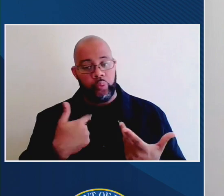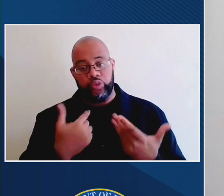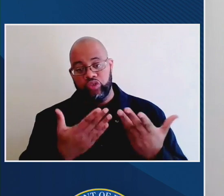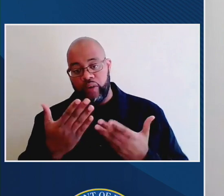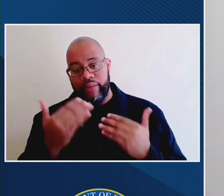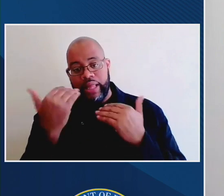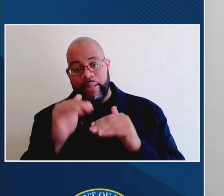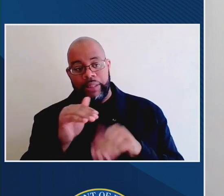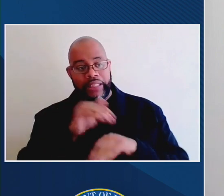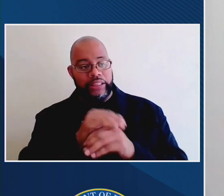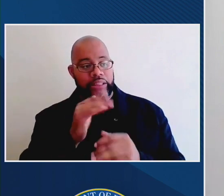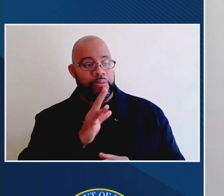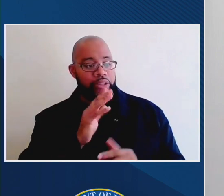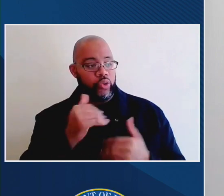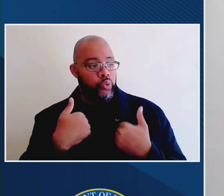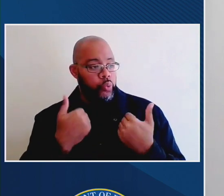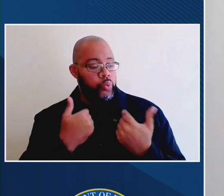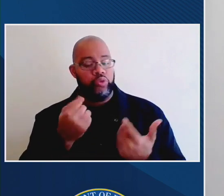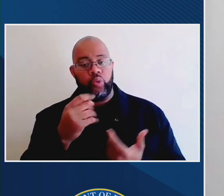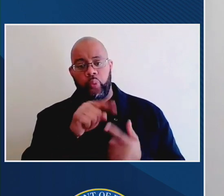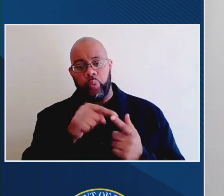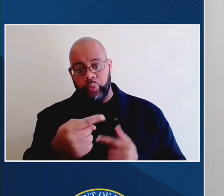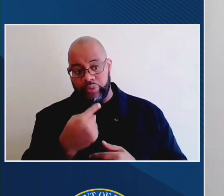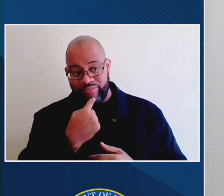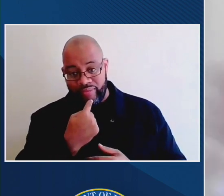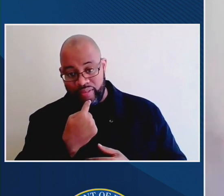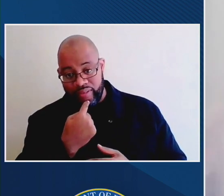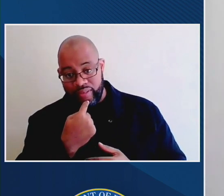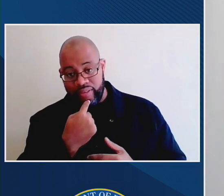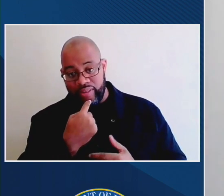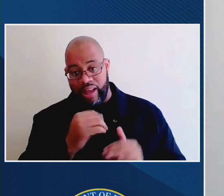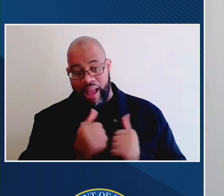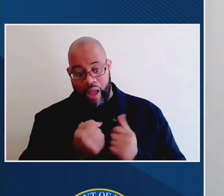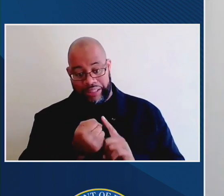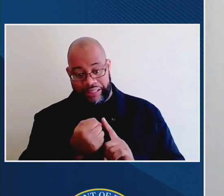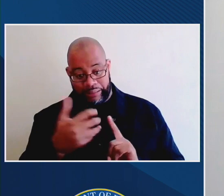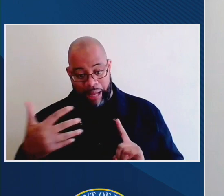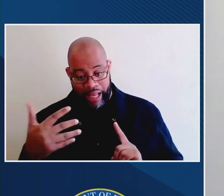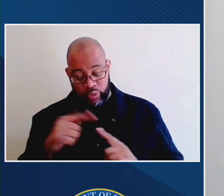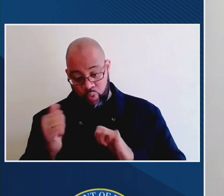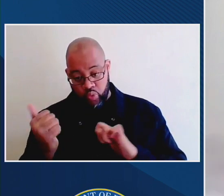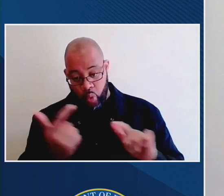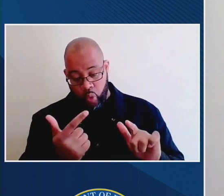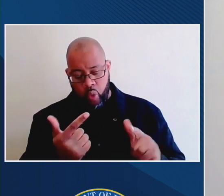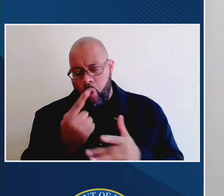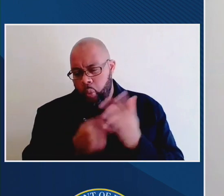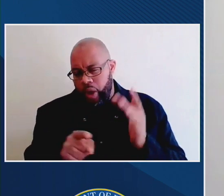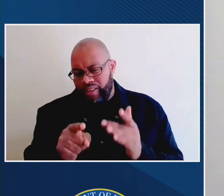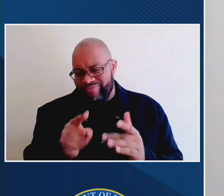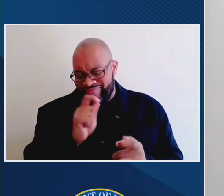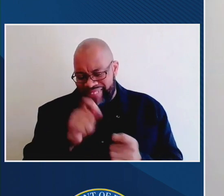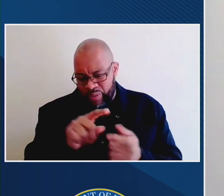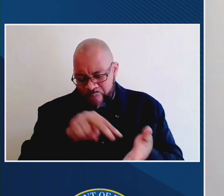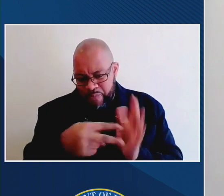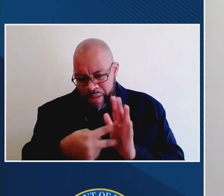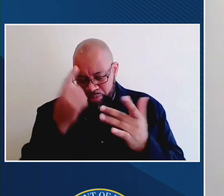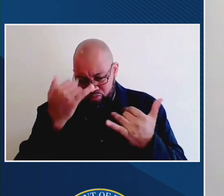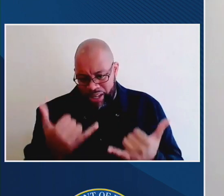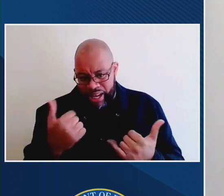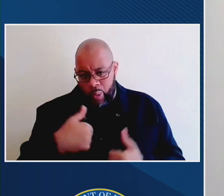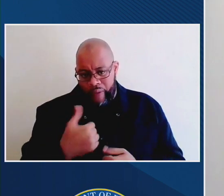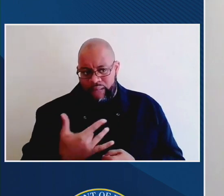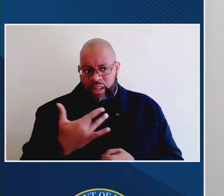English speaking youth. So when you say how to expand it to all, what are you exactly meaning? Because right now we feel